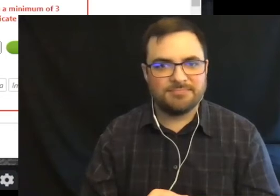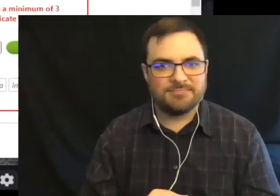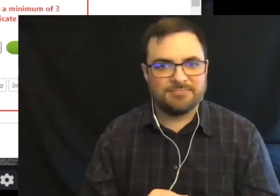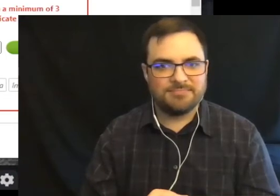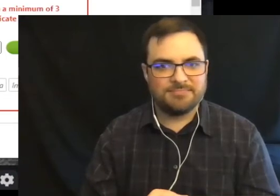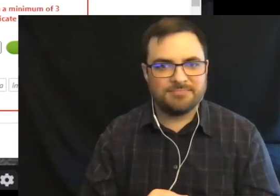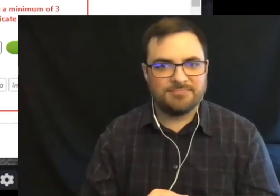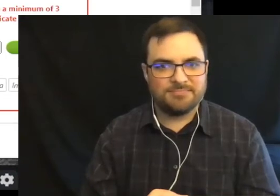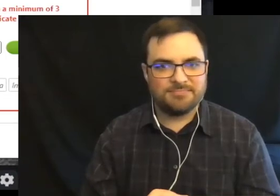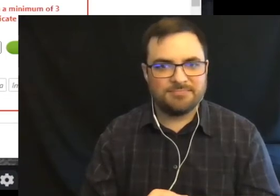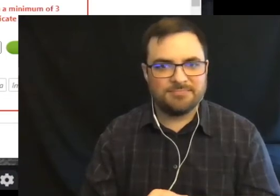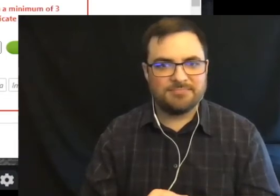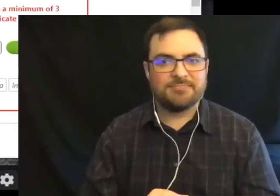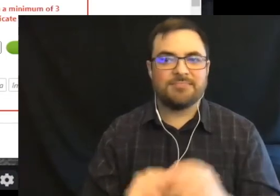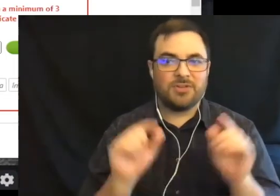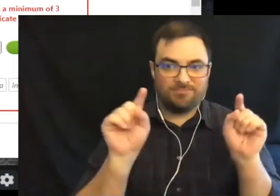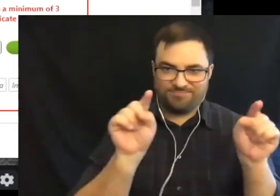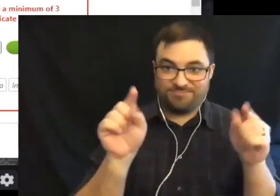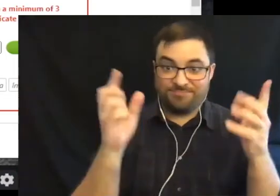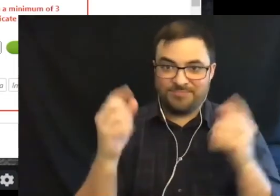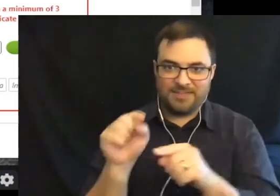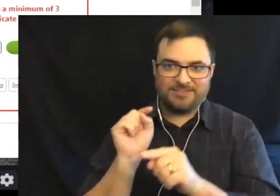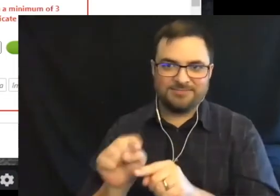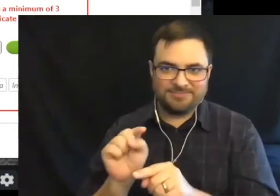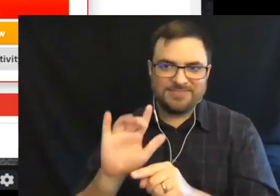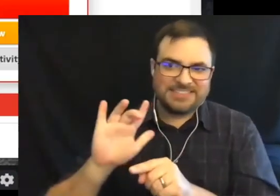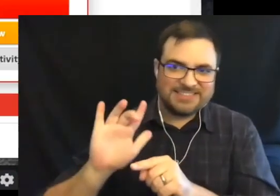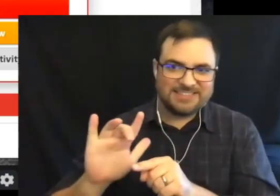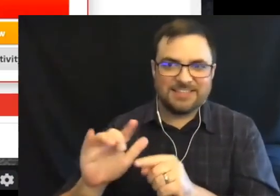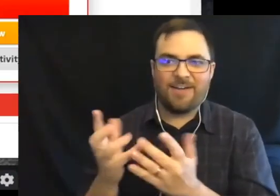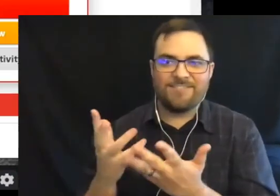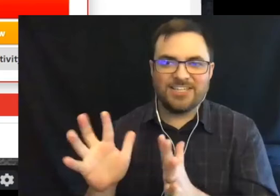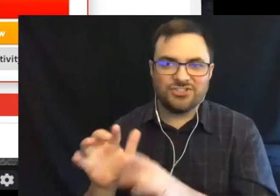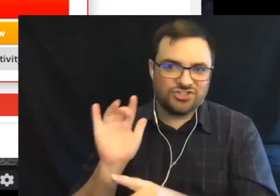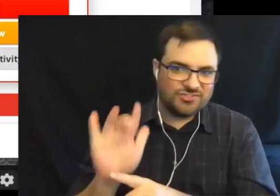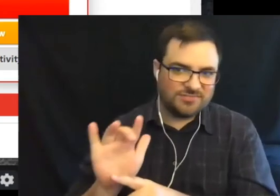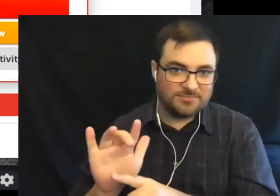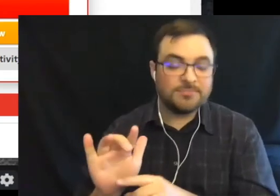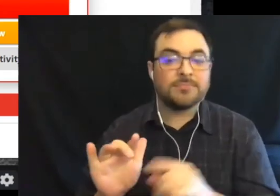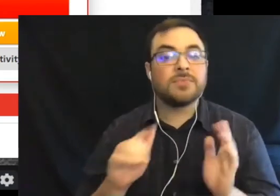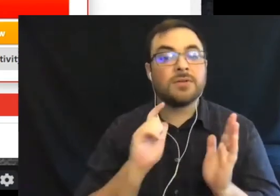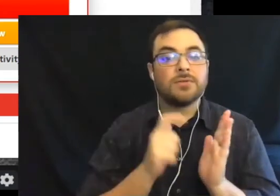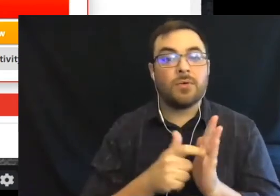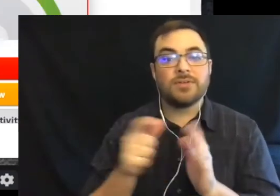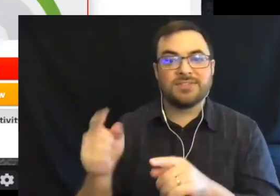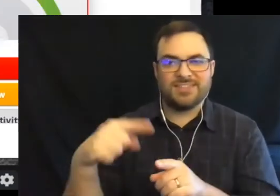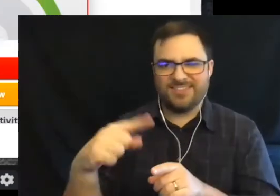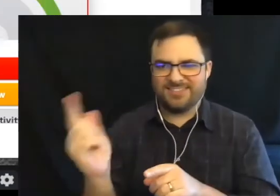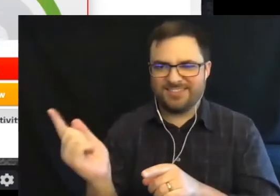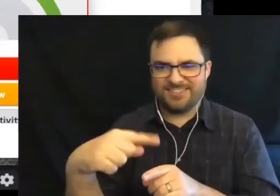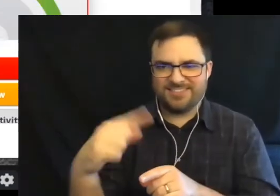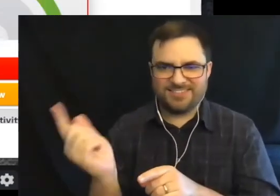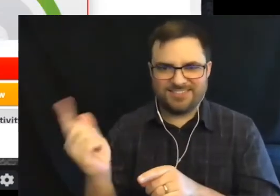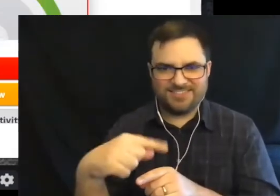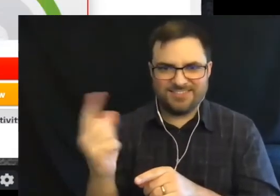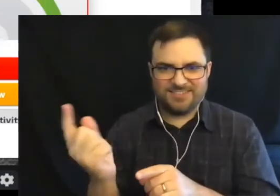And then hit finish. And if you'll notice too, over here, this is a gauge. In order for us